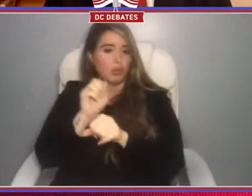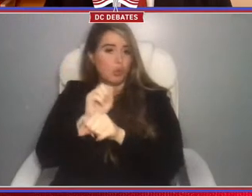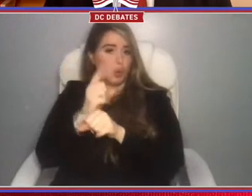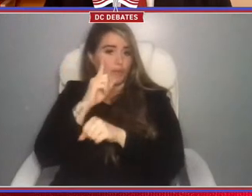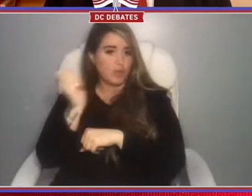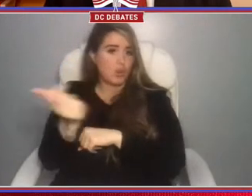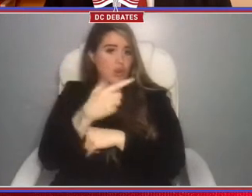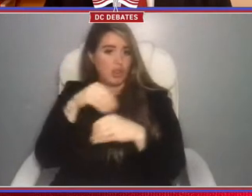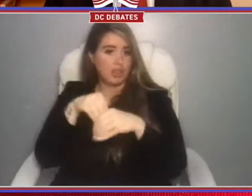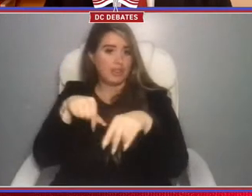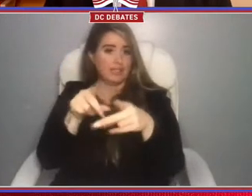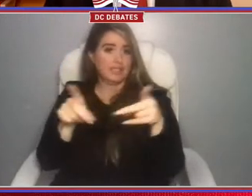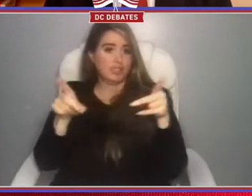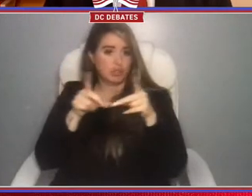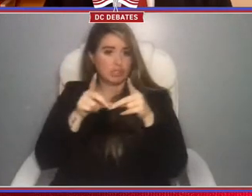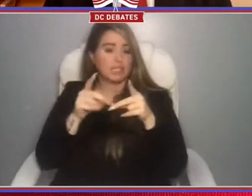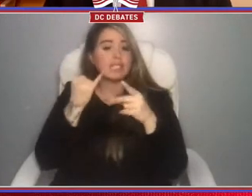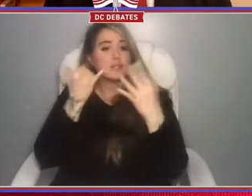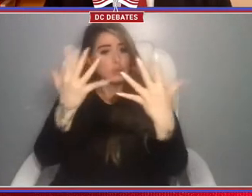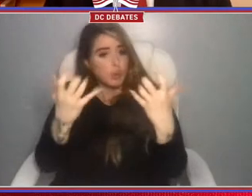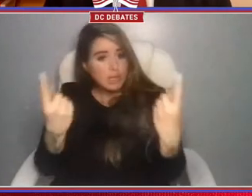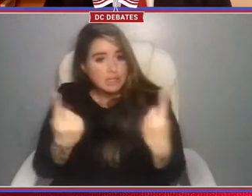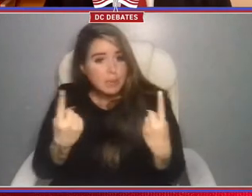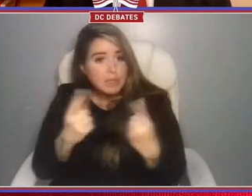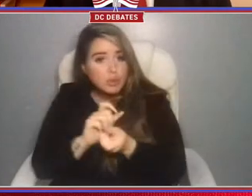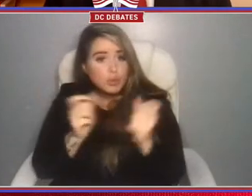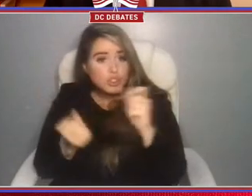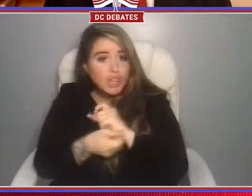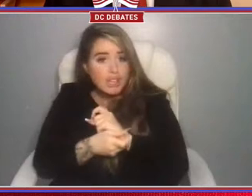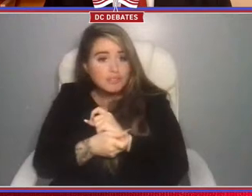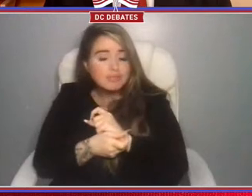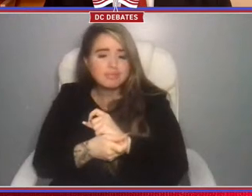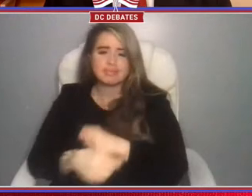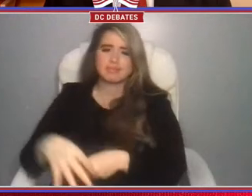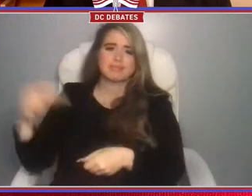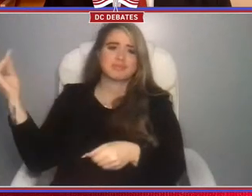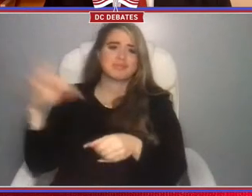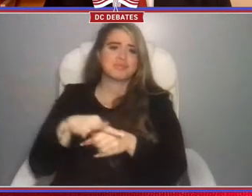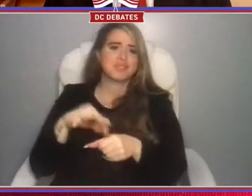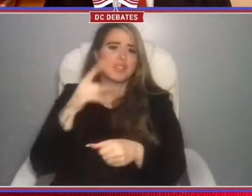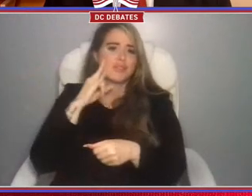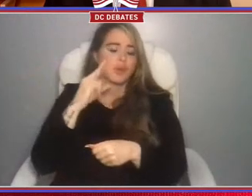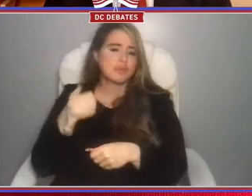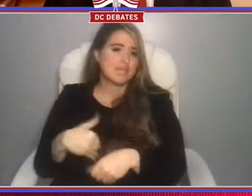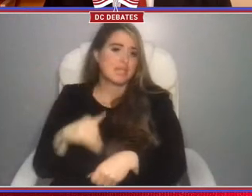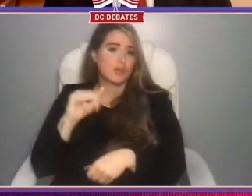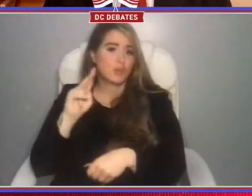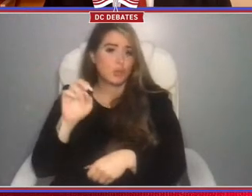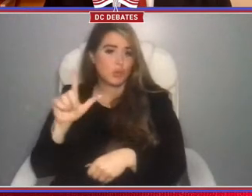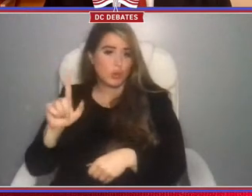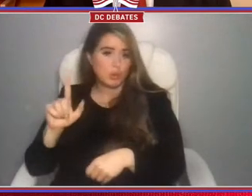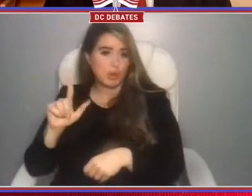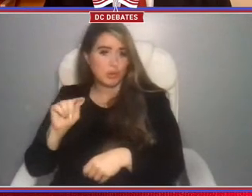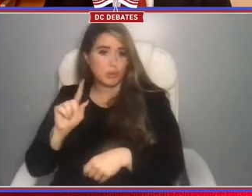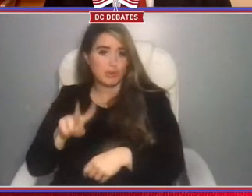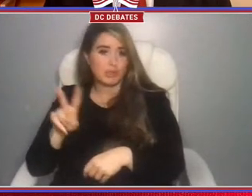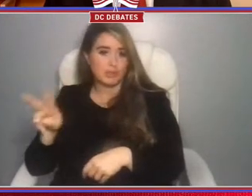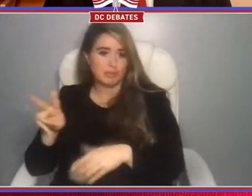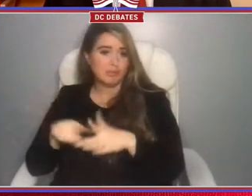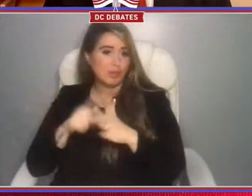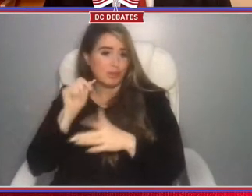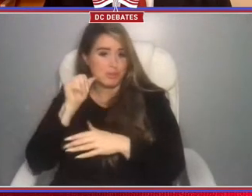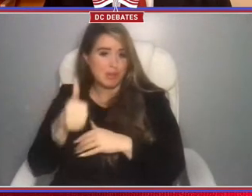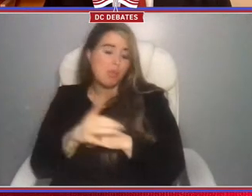not. And so if you want something to change, go to the ballot on June 21st. So mail in your ballot starting tomorrow. Okay. For thank you, Councilmember